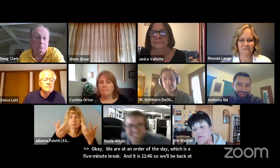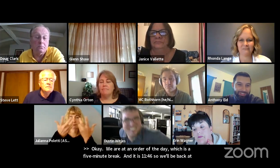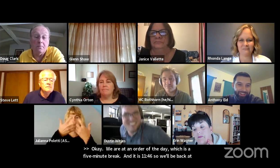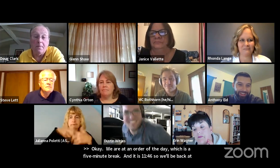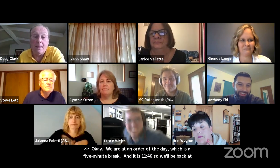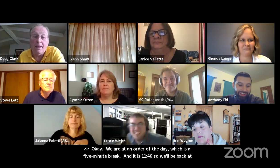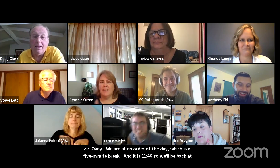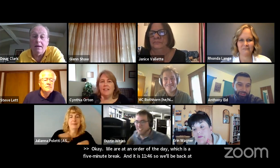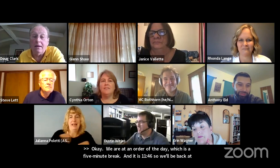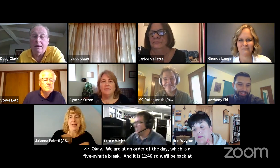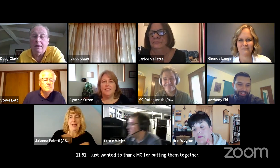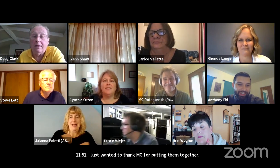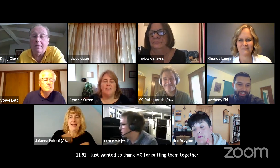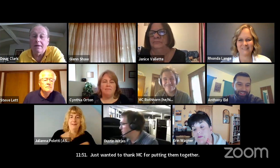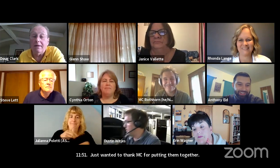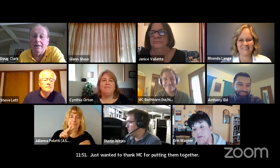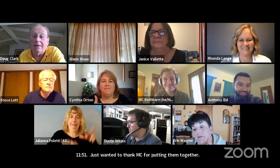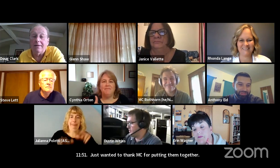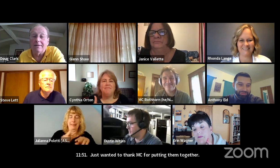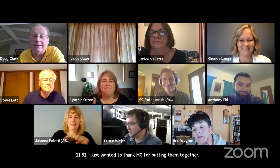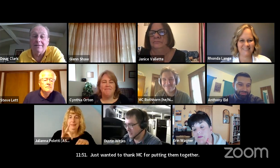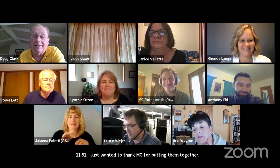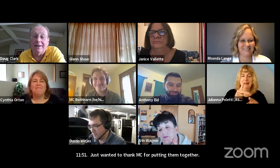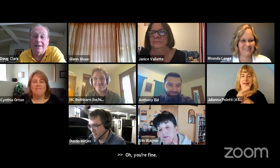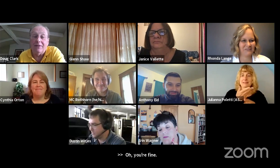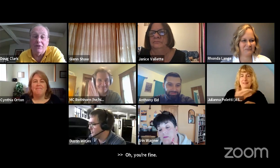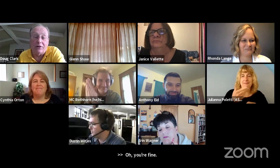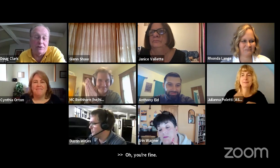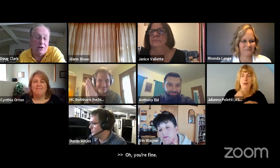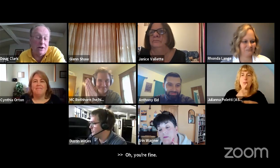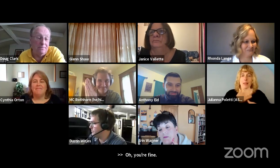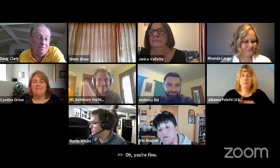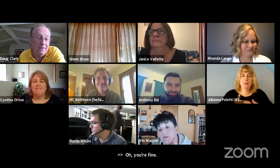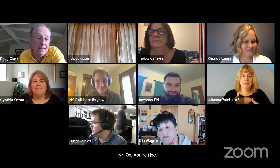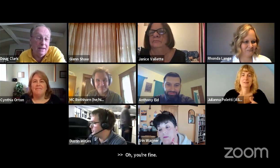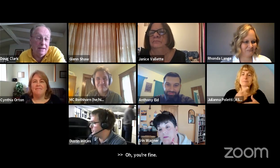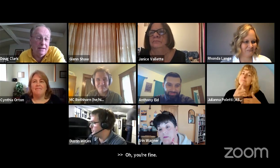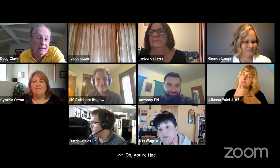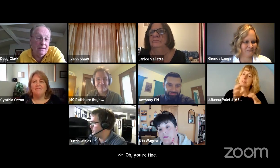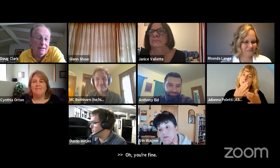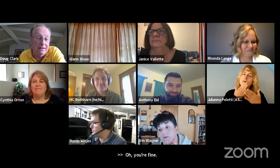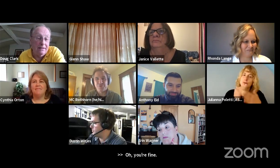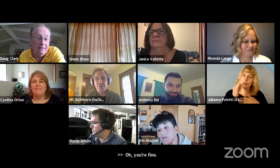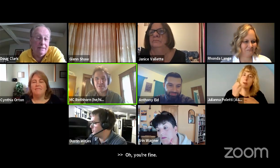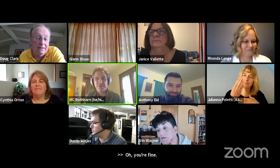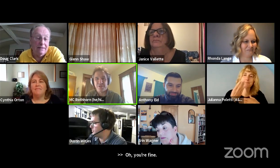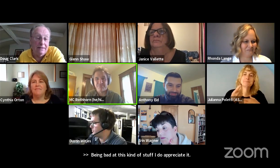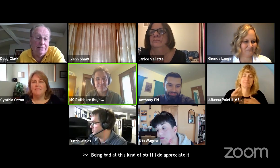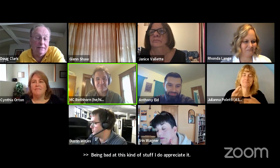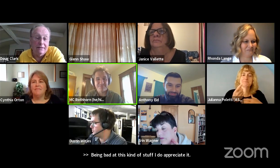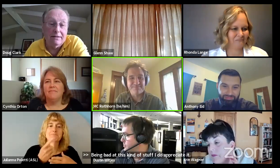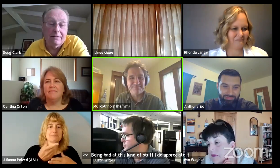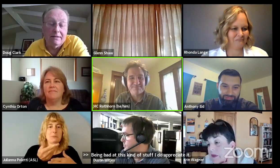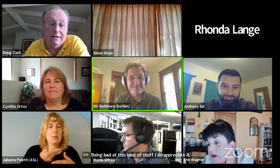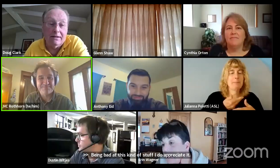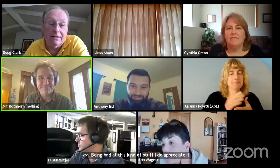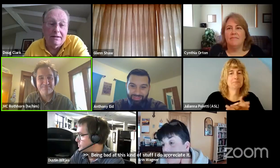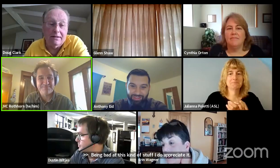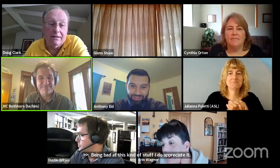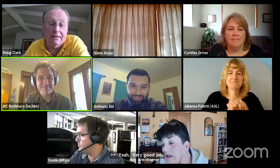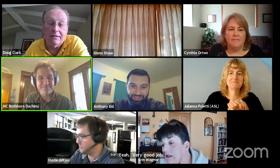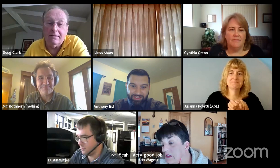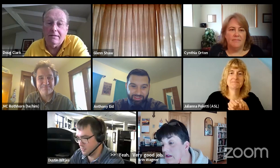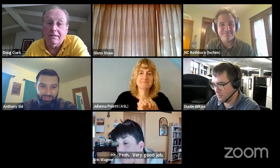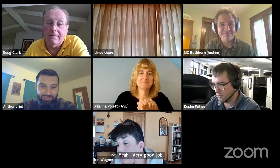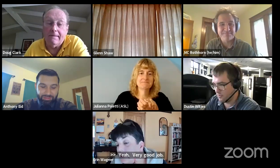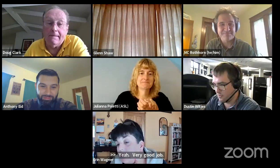of stuff. I do appreciate it. Yeah, very good job. you're welcome.